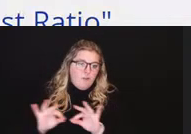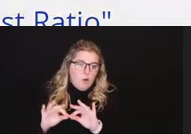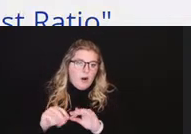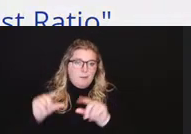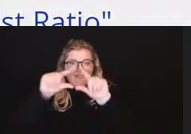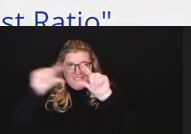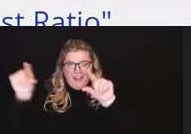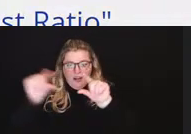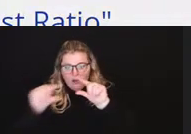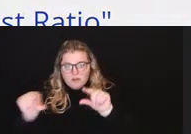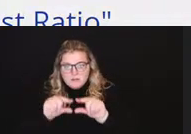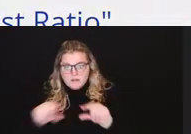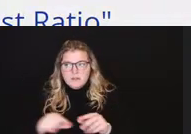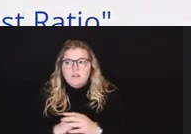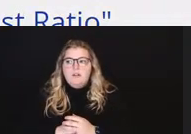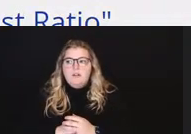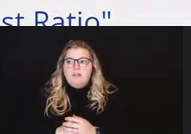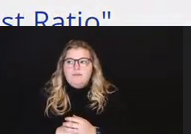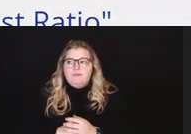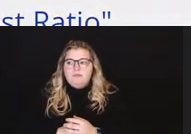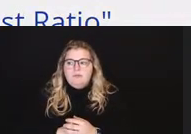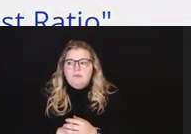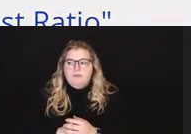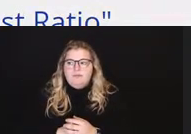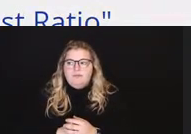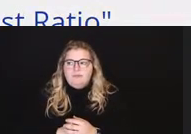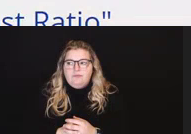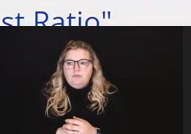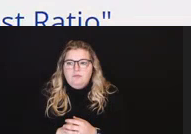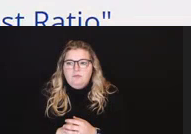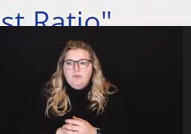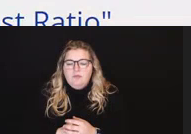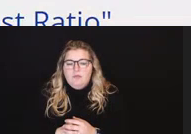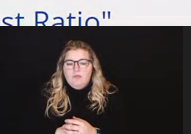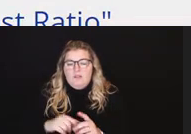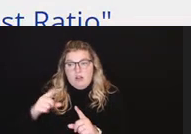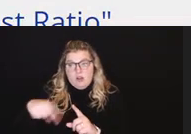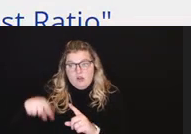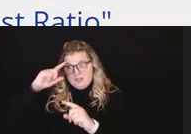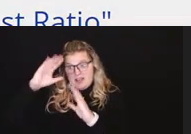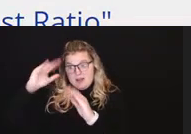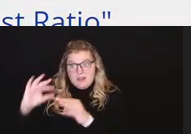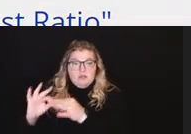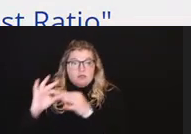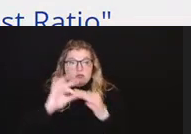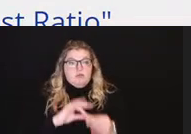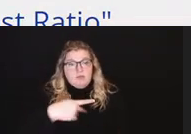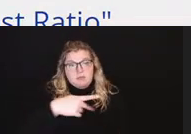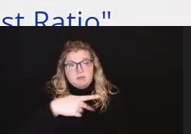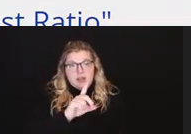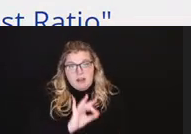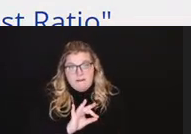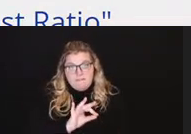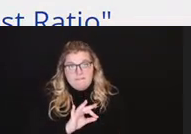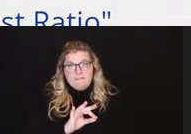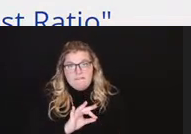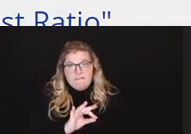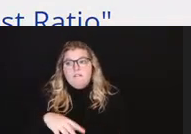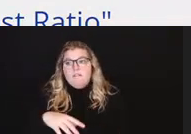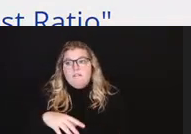are those same expectations there for a PDF as they would be for an